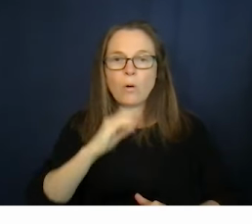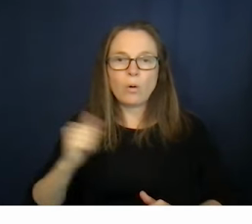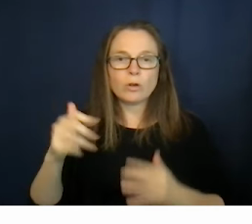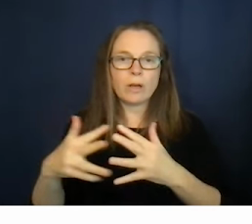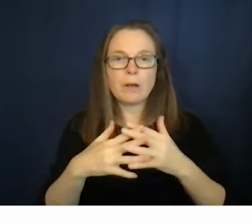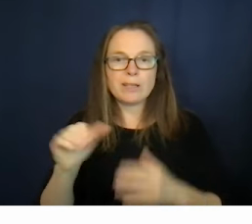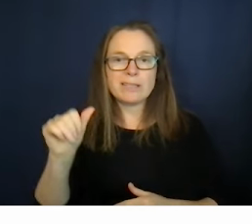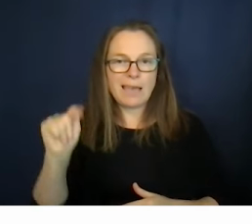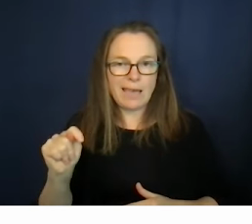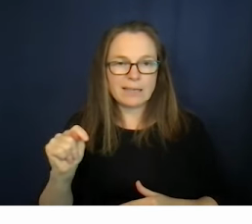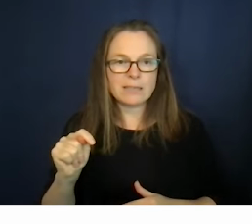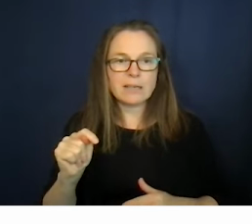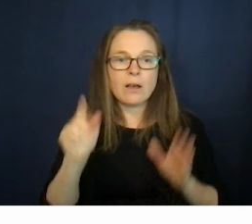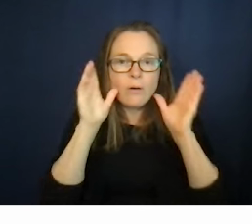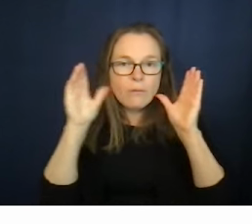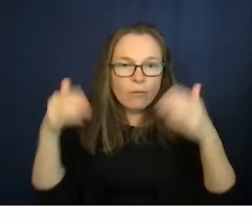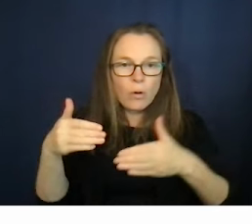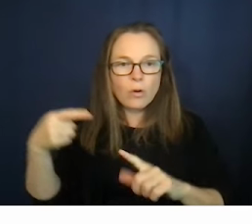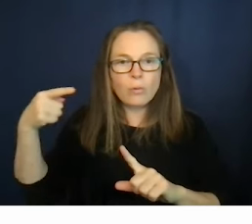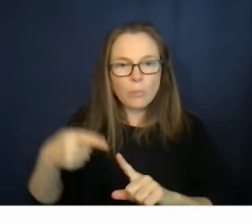provided. So focal point funding